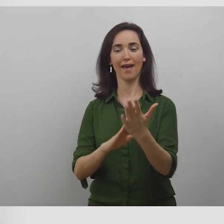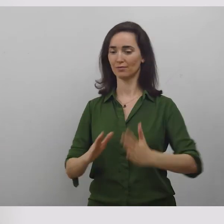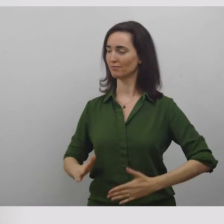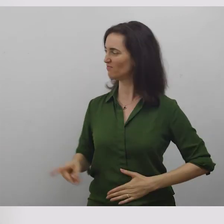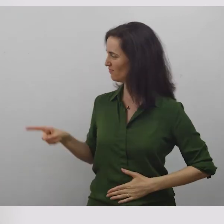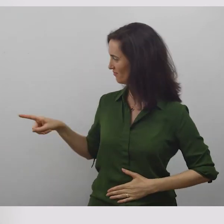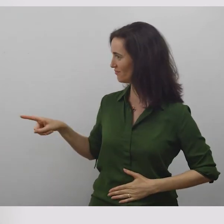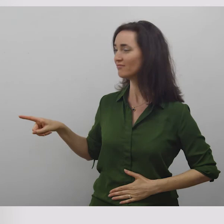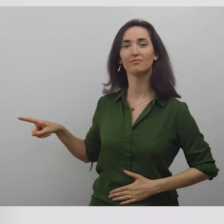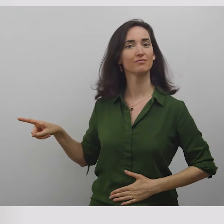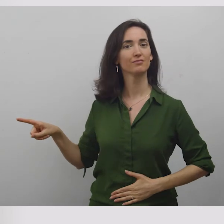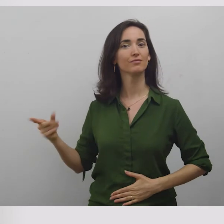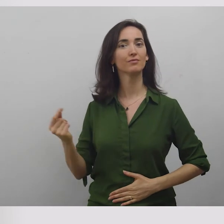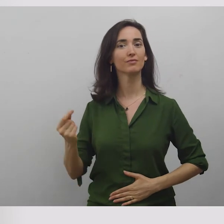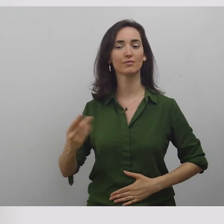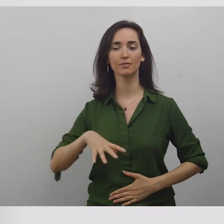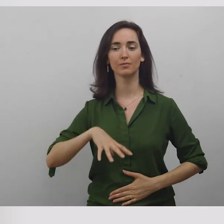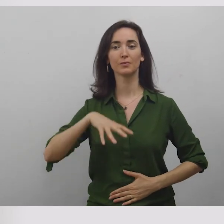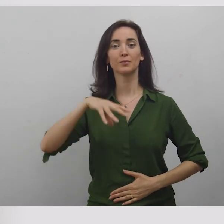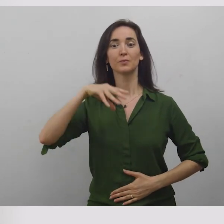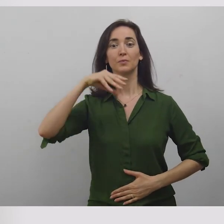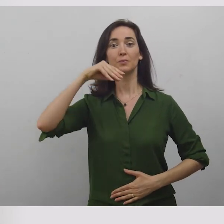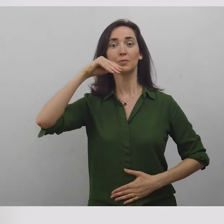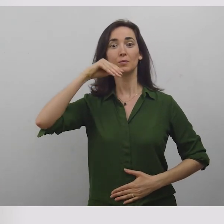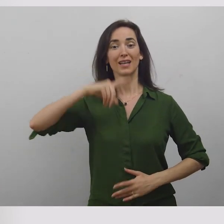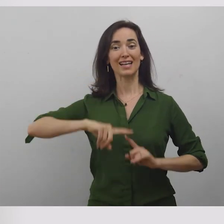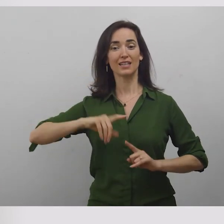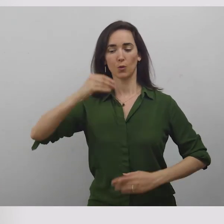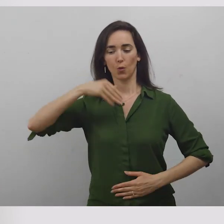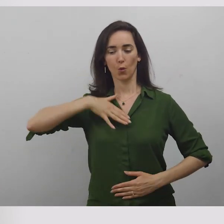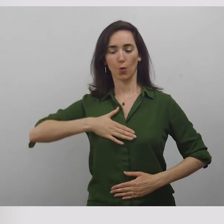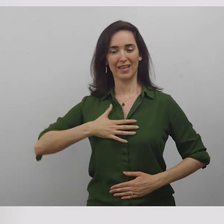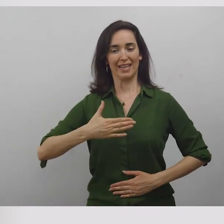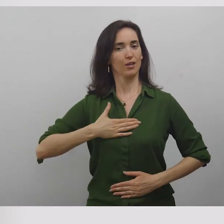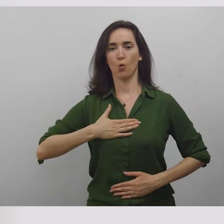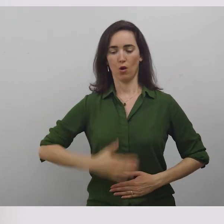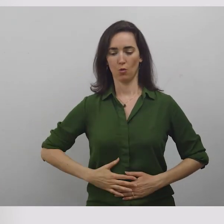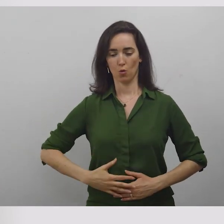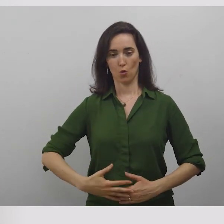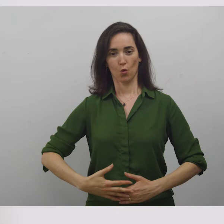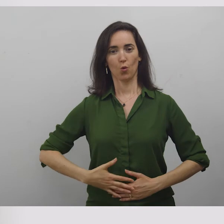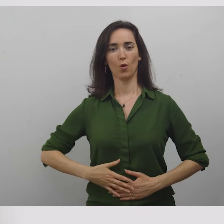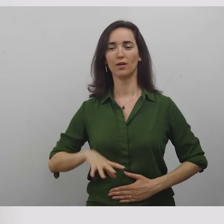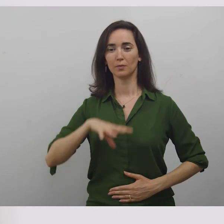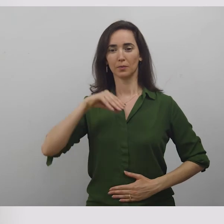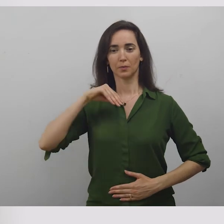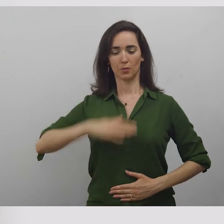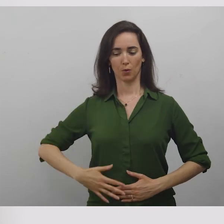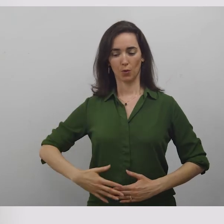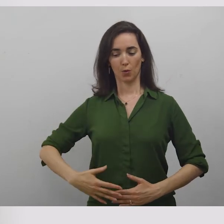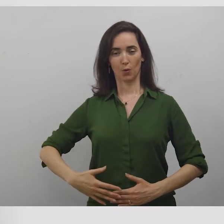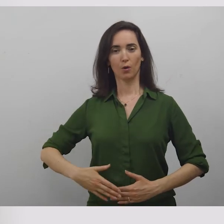is put your hand on your belly and practice breathing down into your abdomen and moving your hand with your